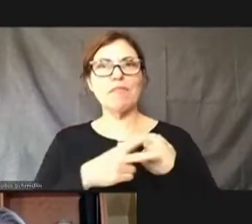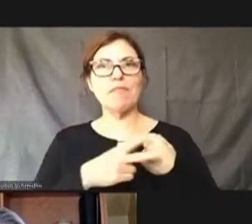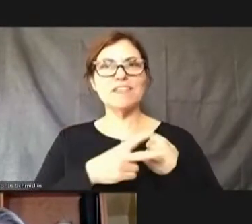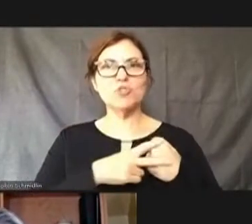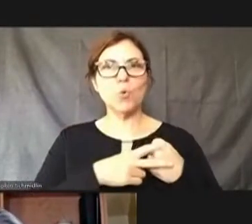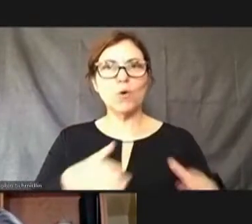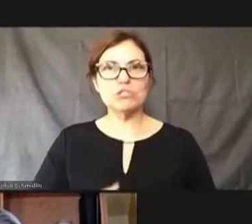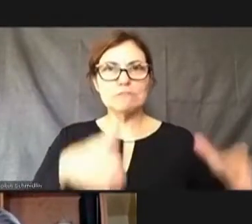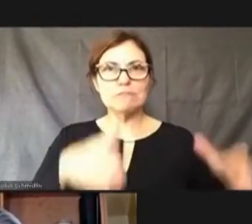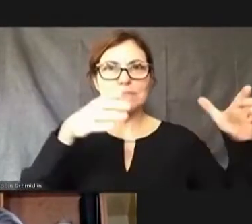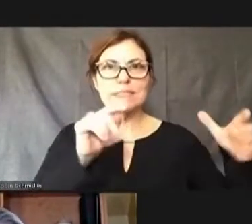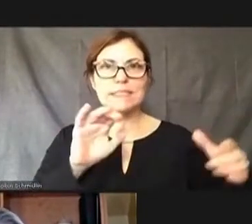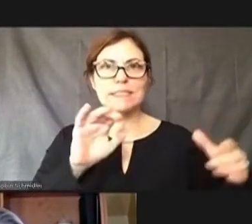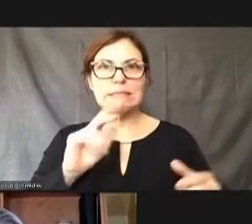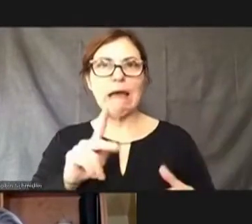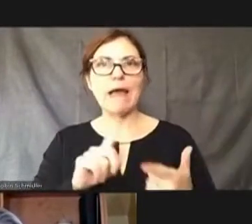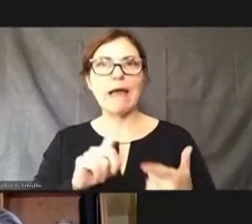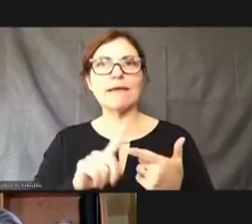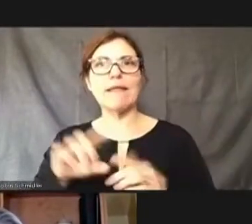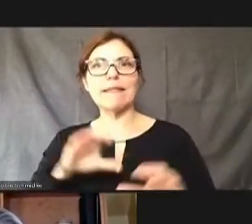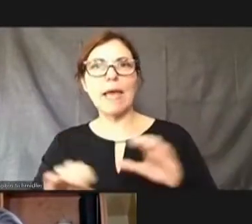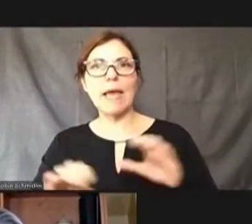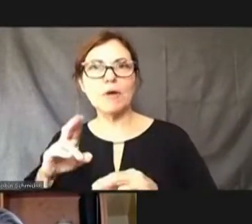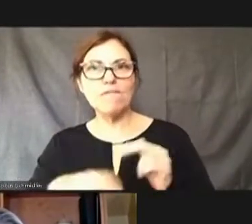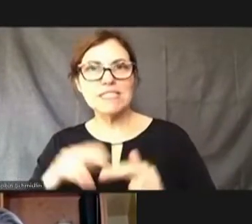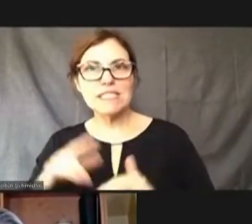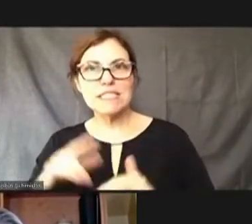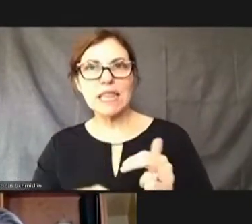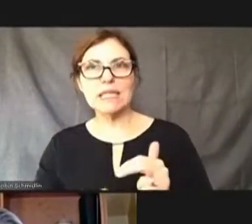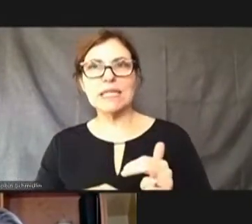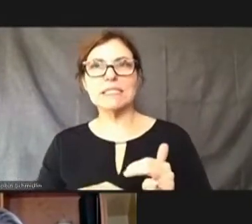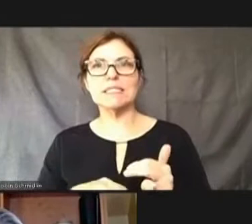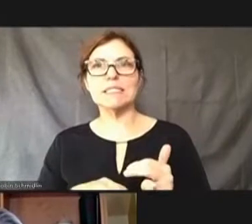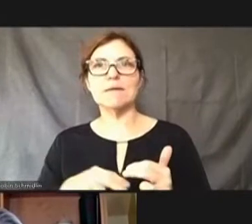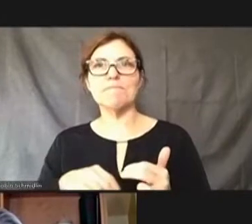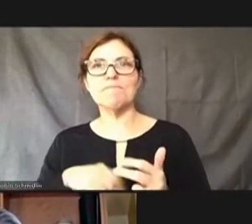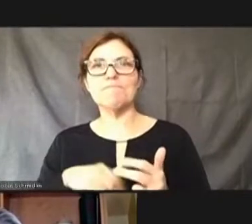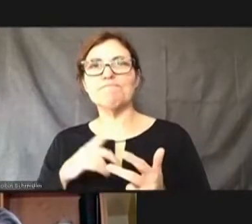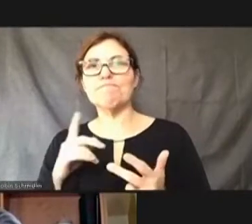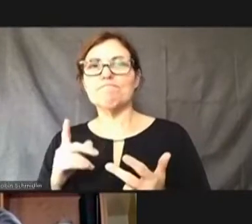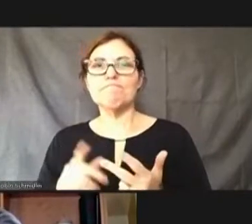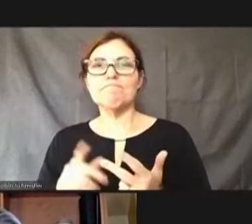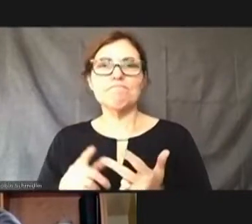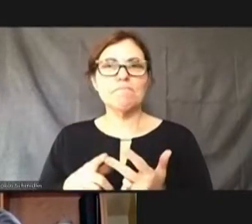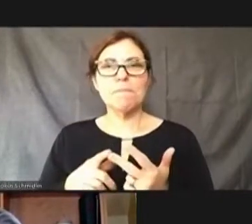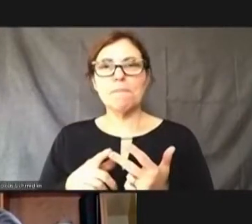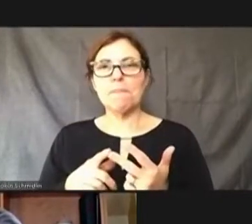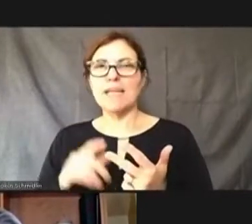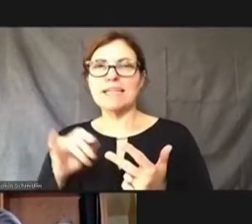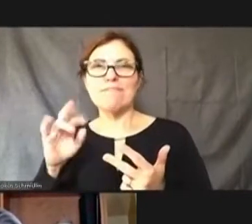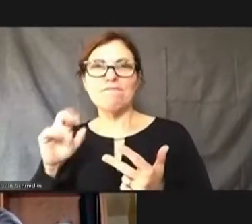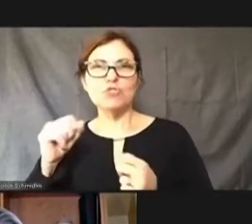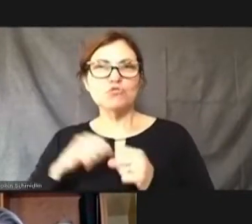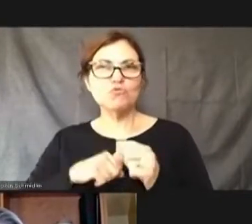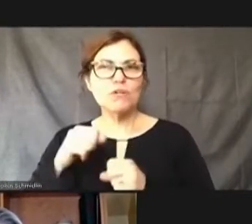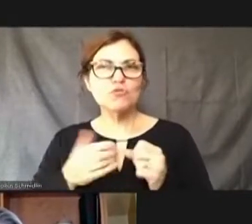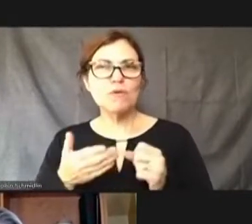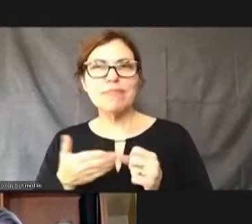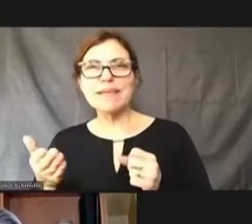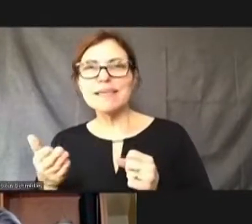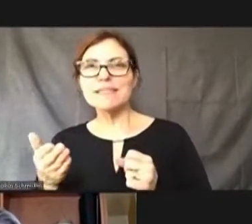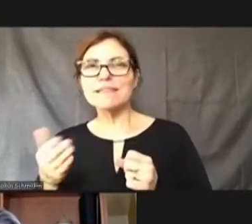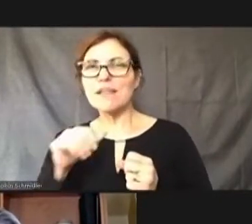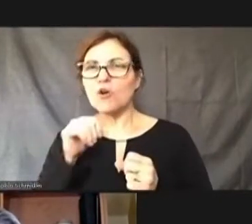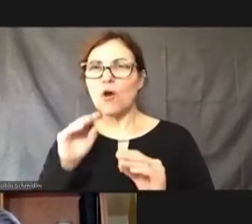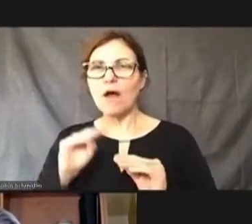facilities, all different, maybe less in your face infrastructure items, but ones where we've seen